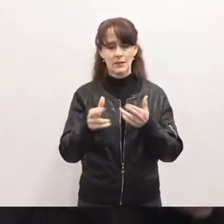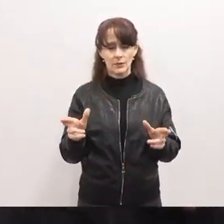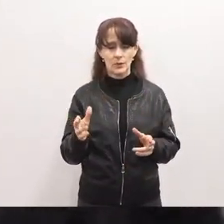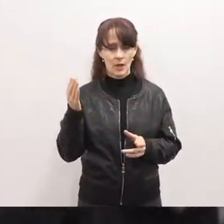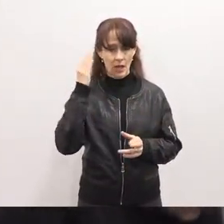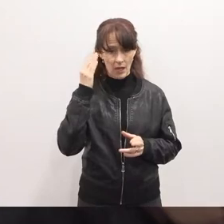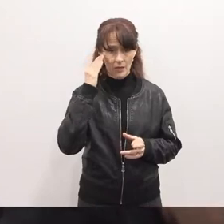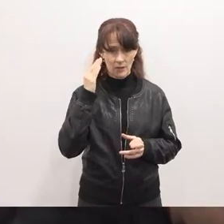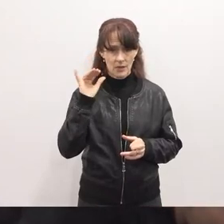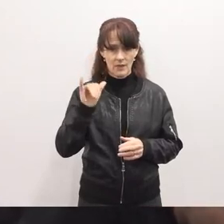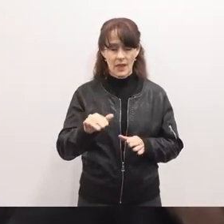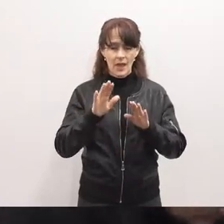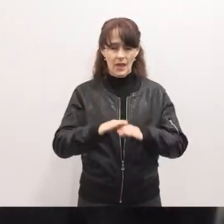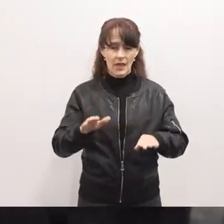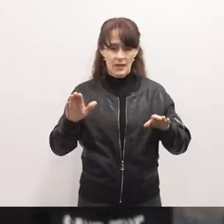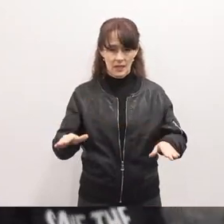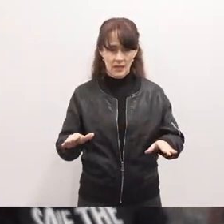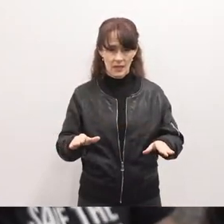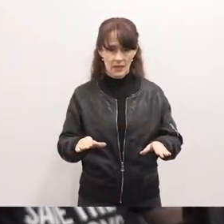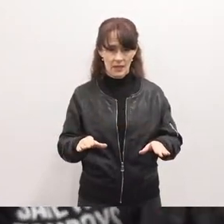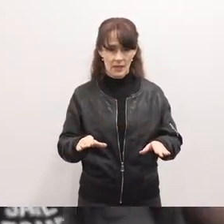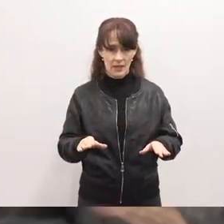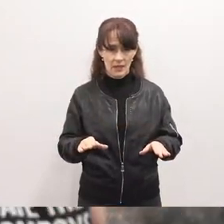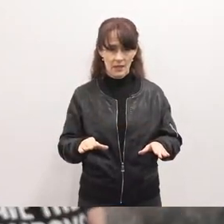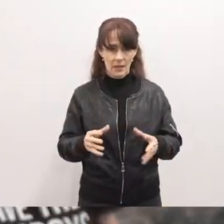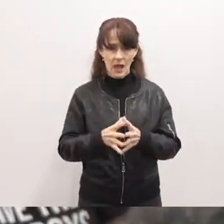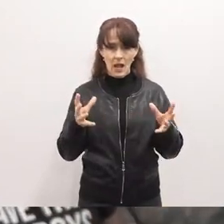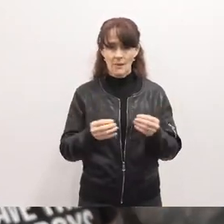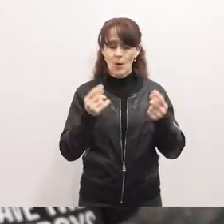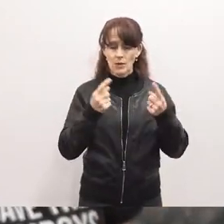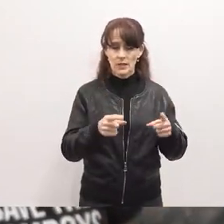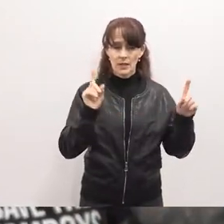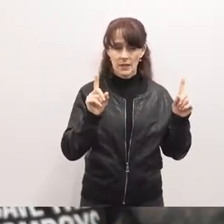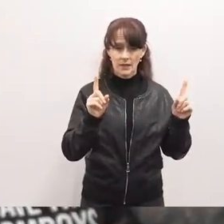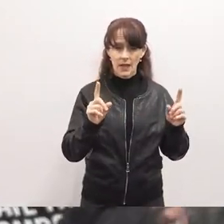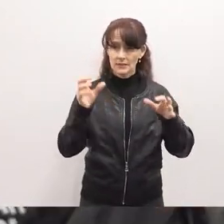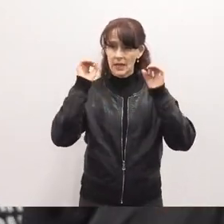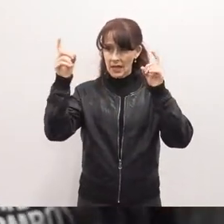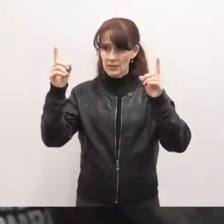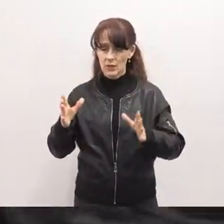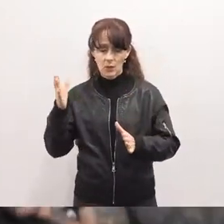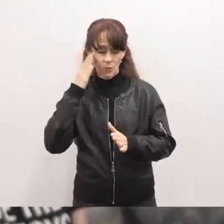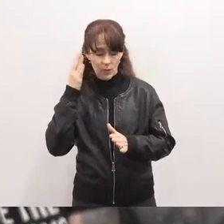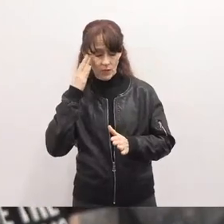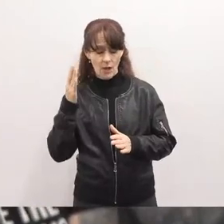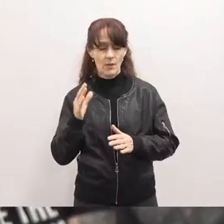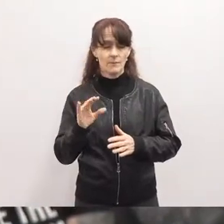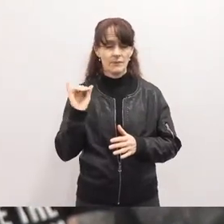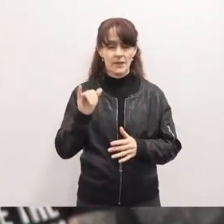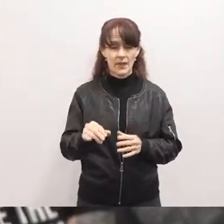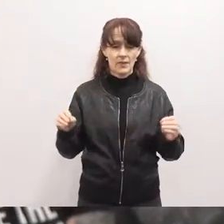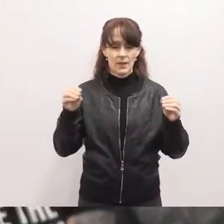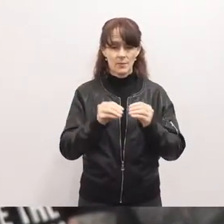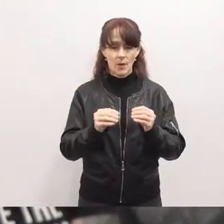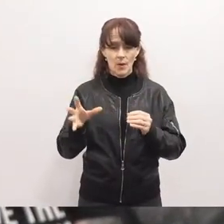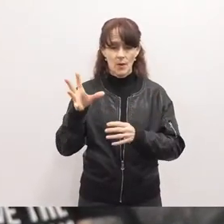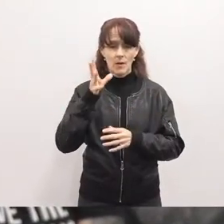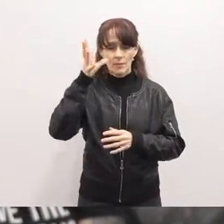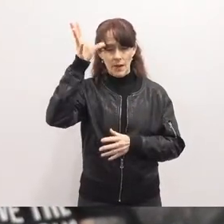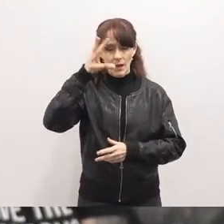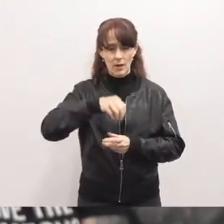know that child is going to be wildly more successful. As educators, we know that the more parent